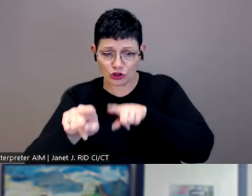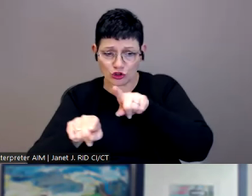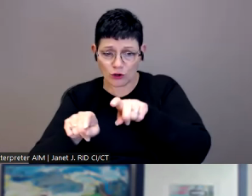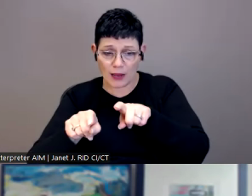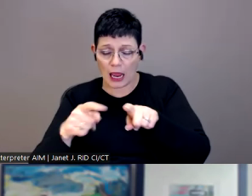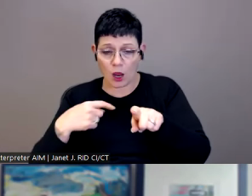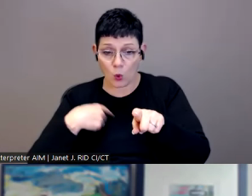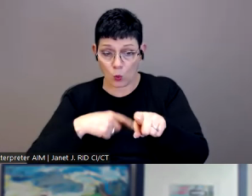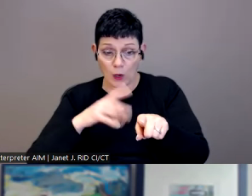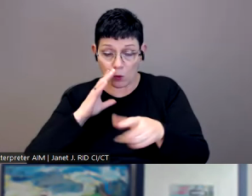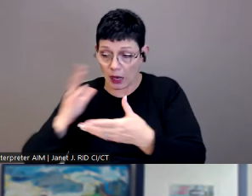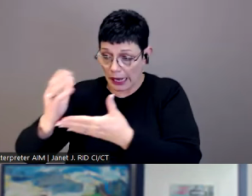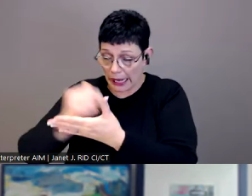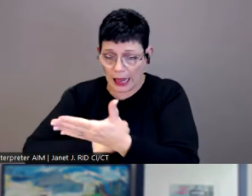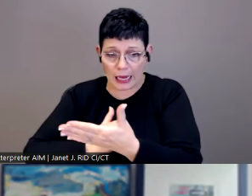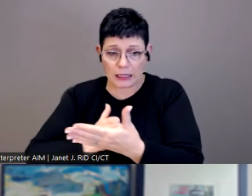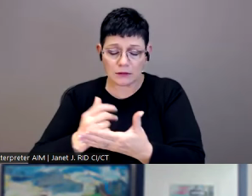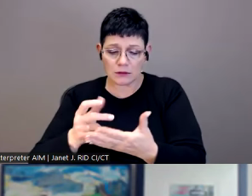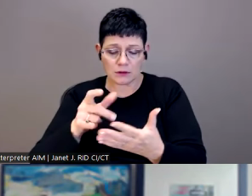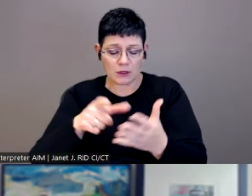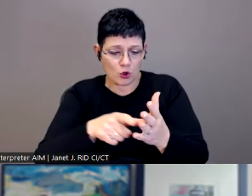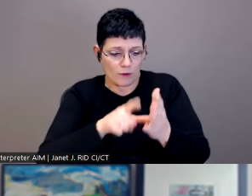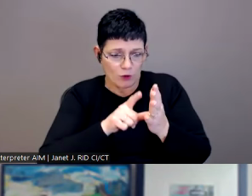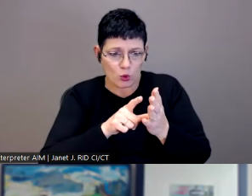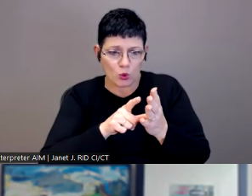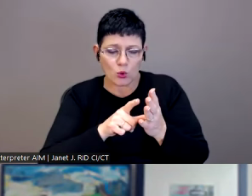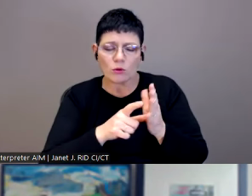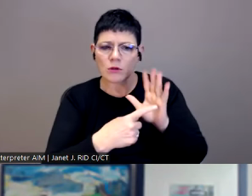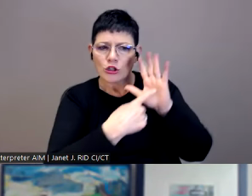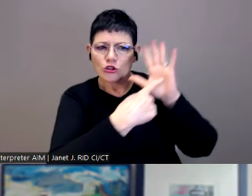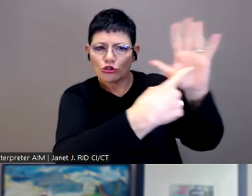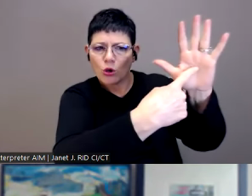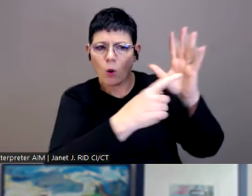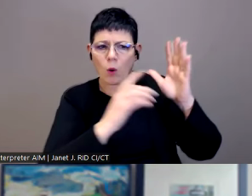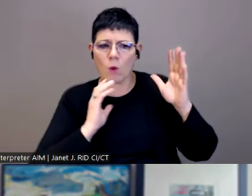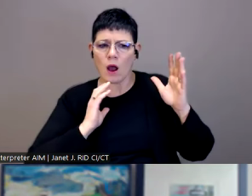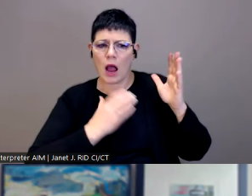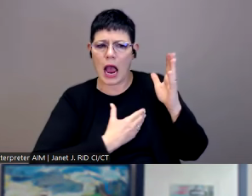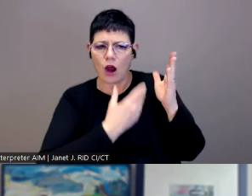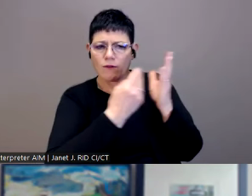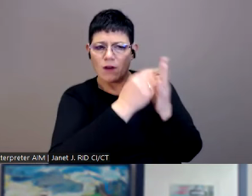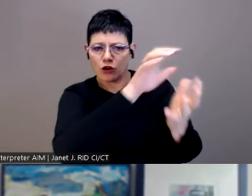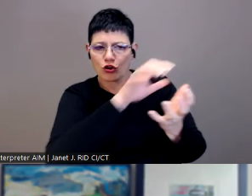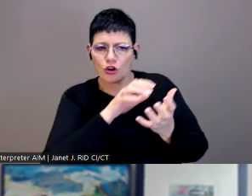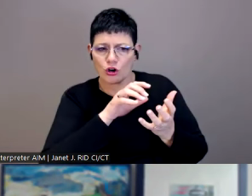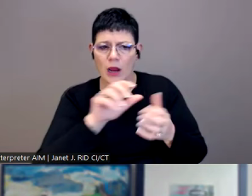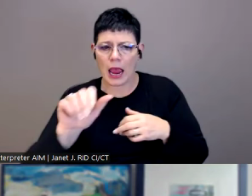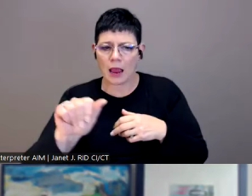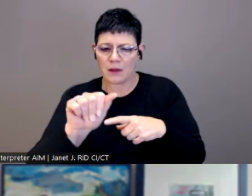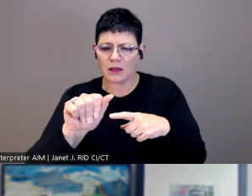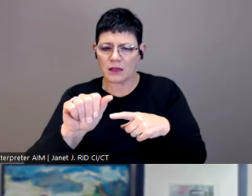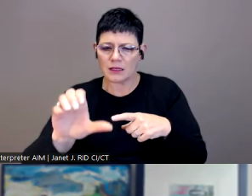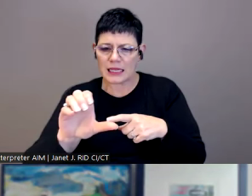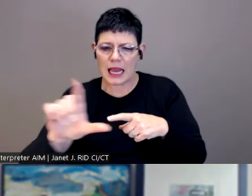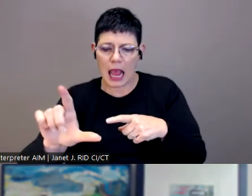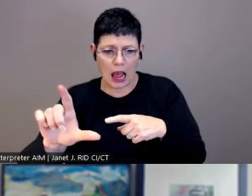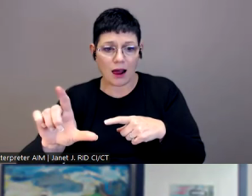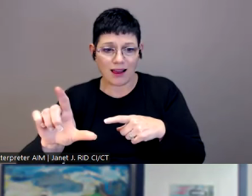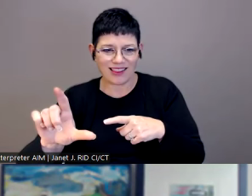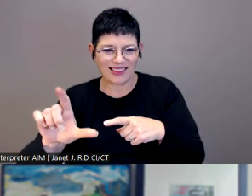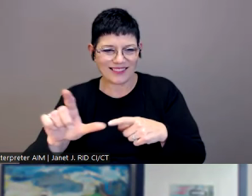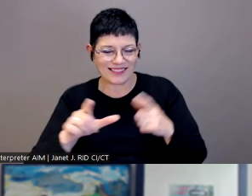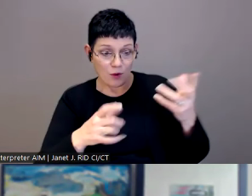us to share with our funder, the Administration for Community Living, the responses people had